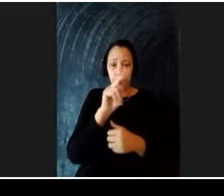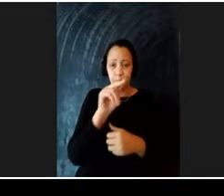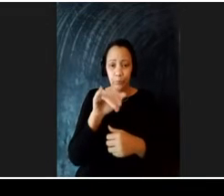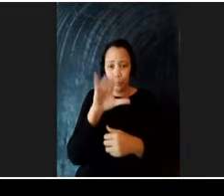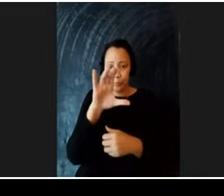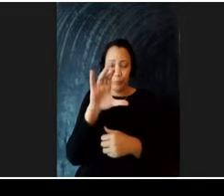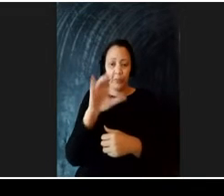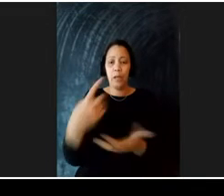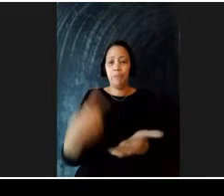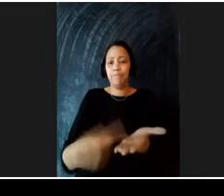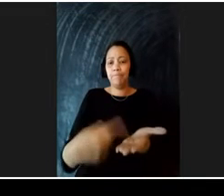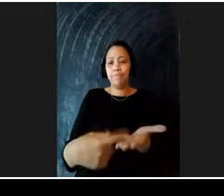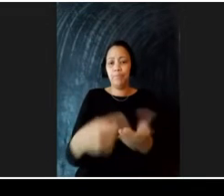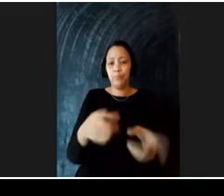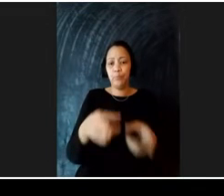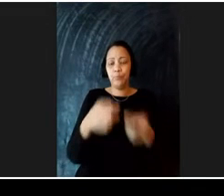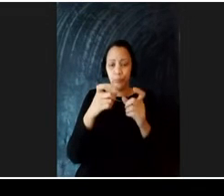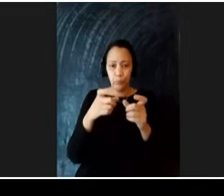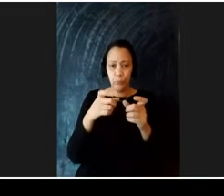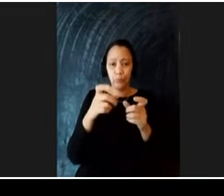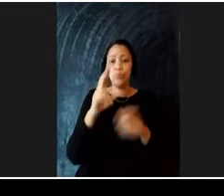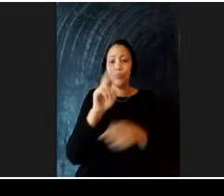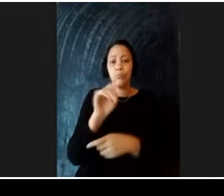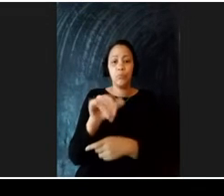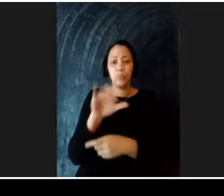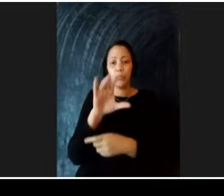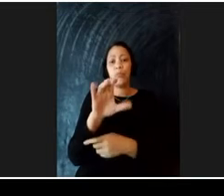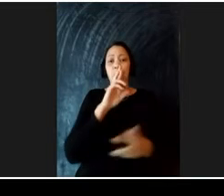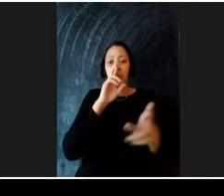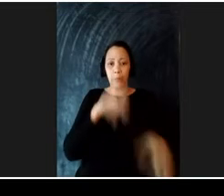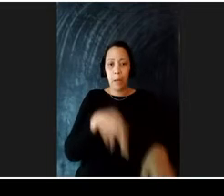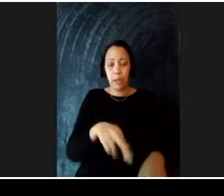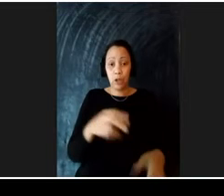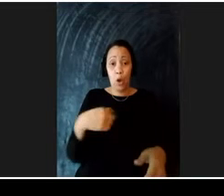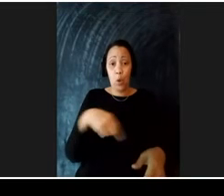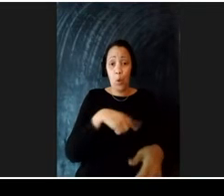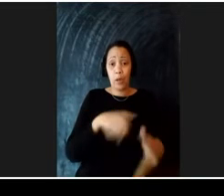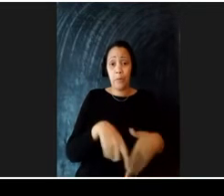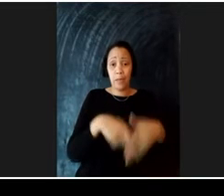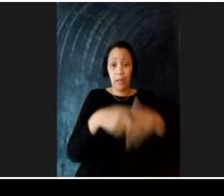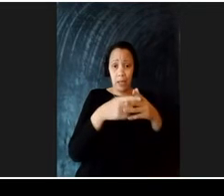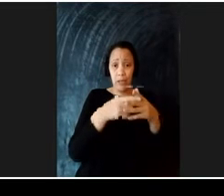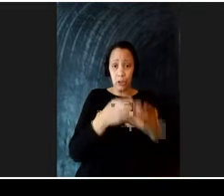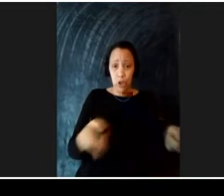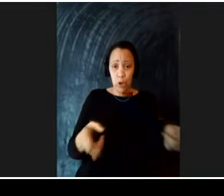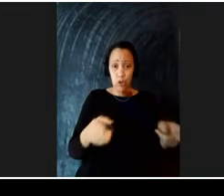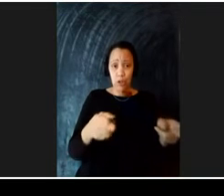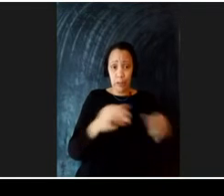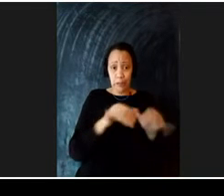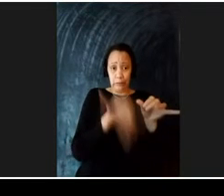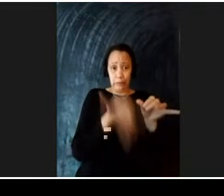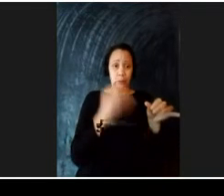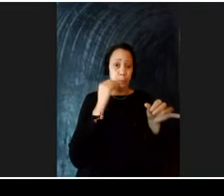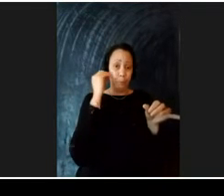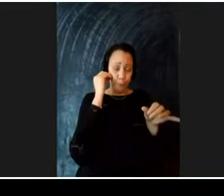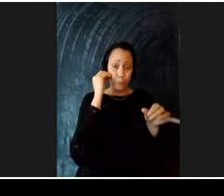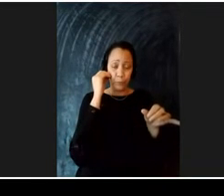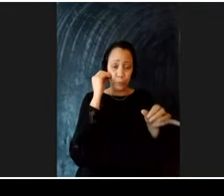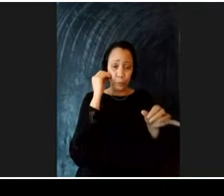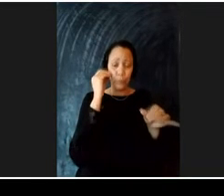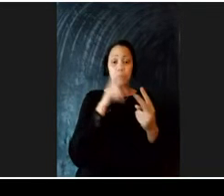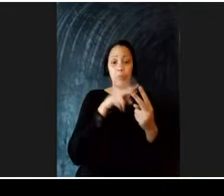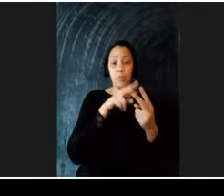serve this resulted in engagement of proactive review of our disaster emergency program uh initiative we knew the